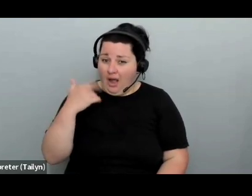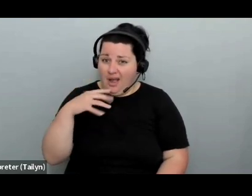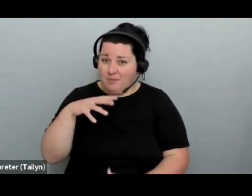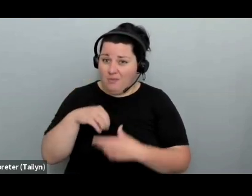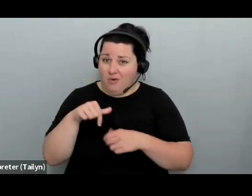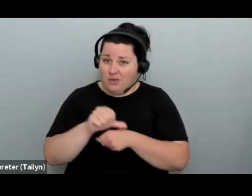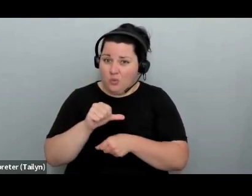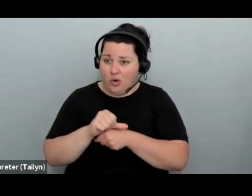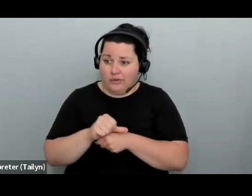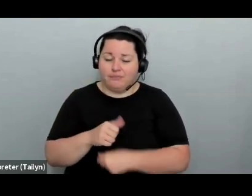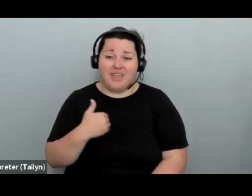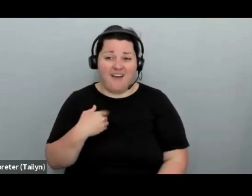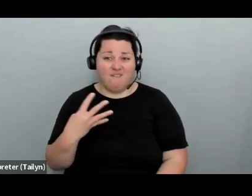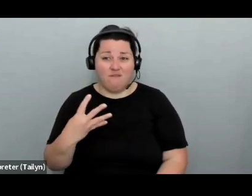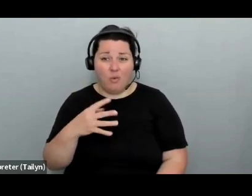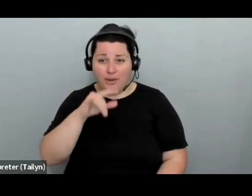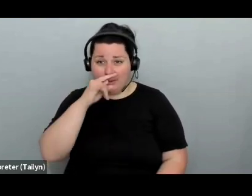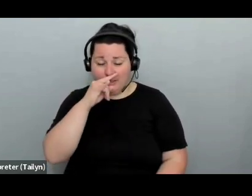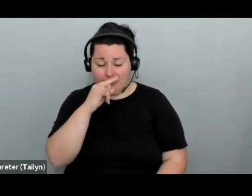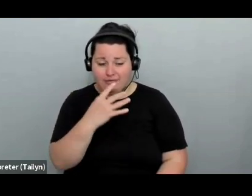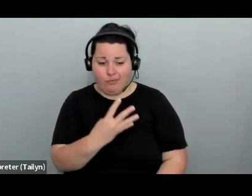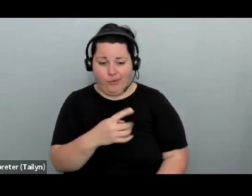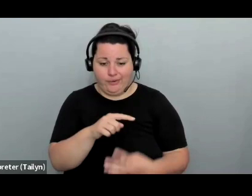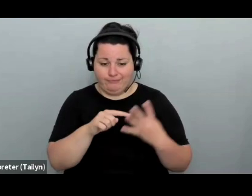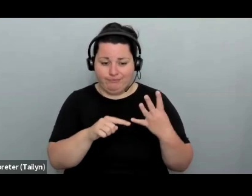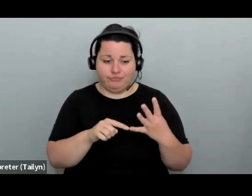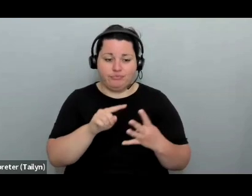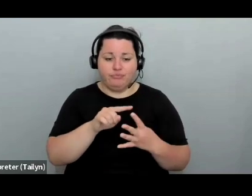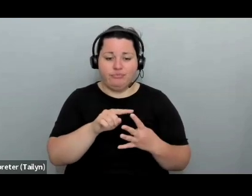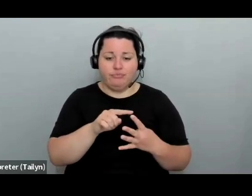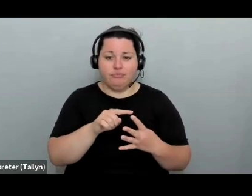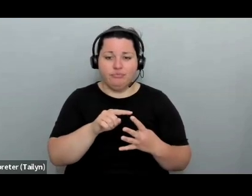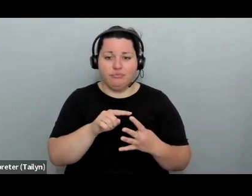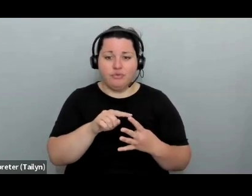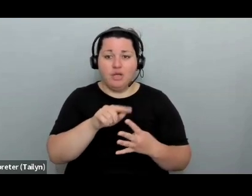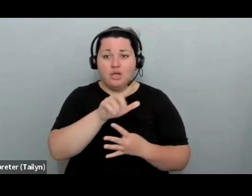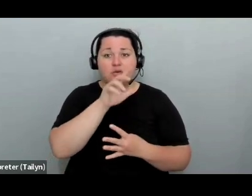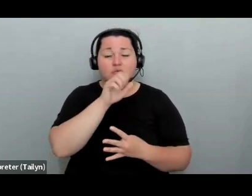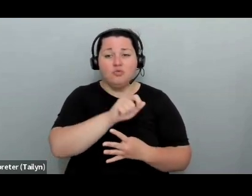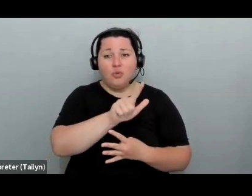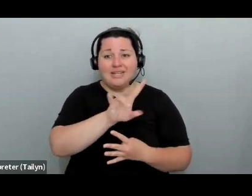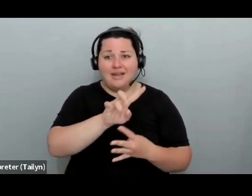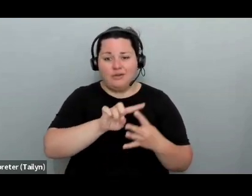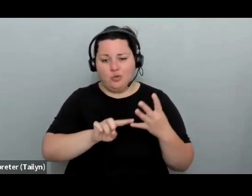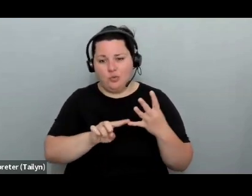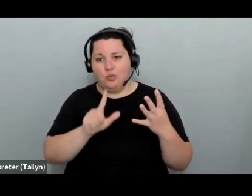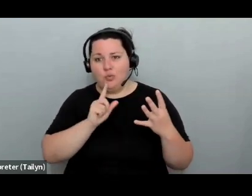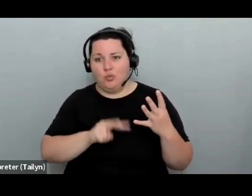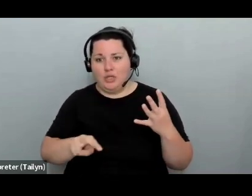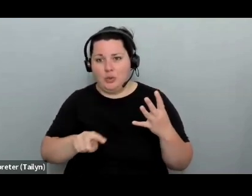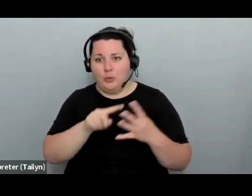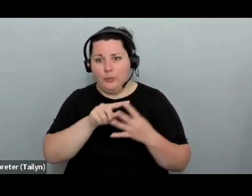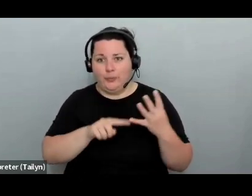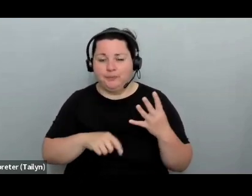of 4, ranging from 27 to 22 today. My baby turns 22